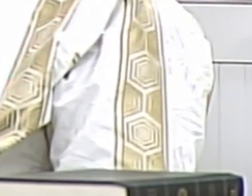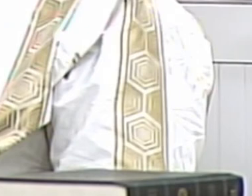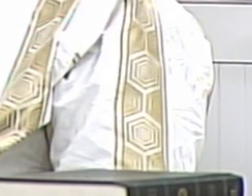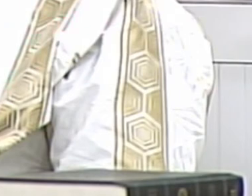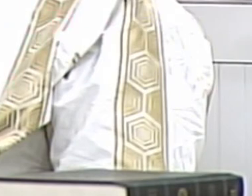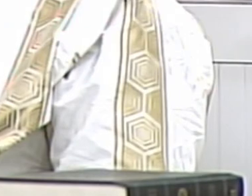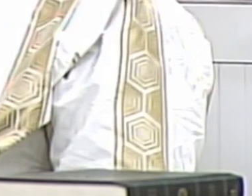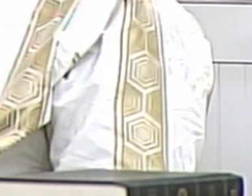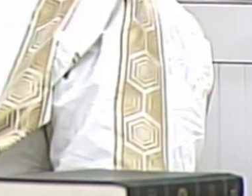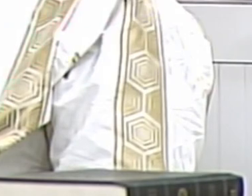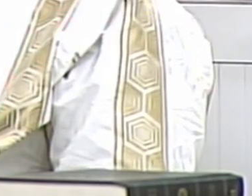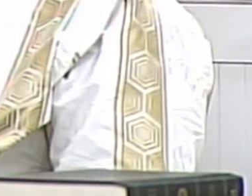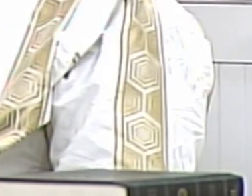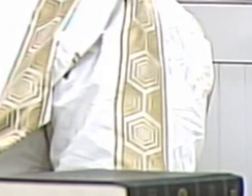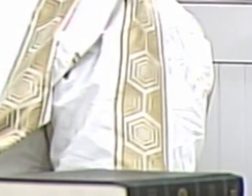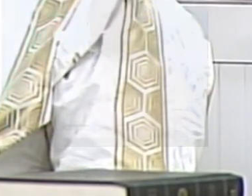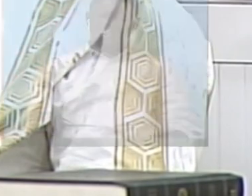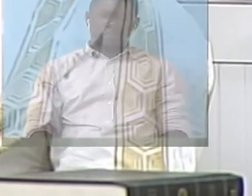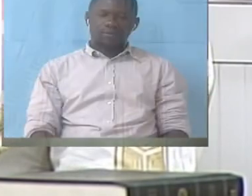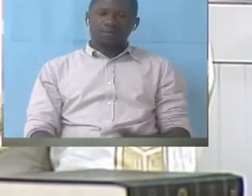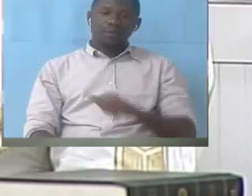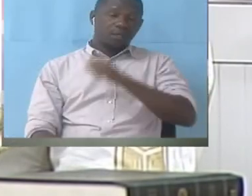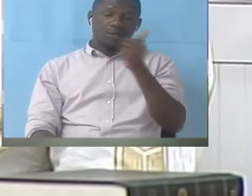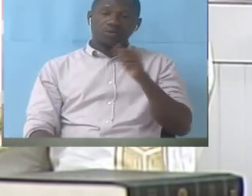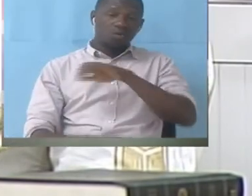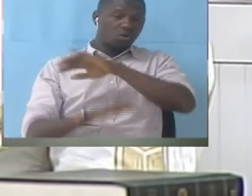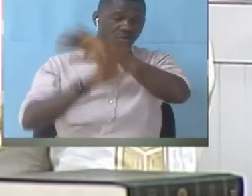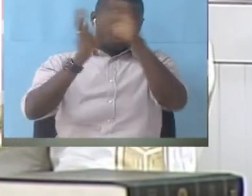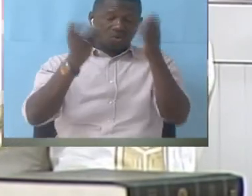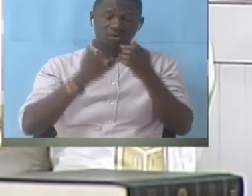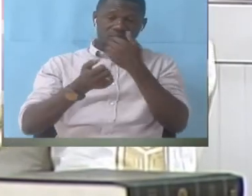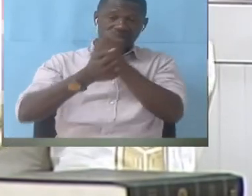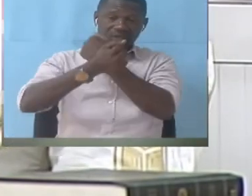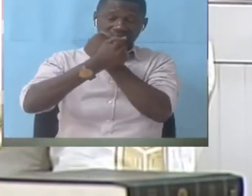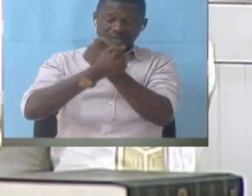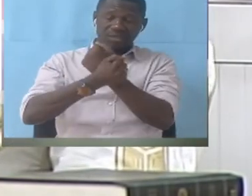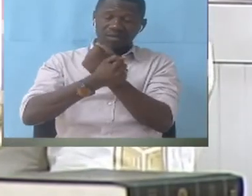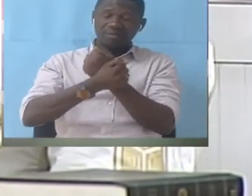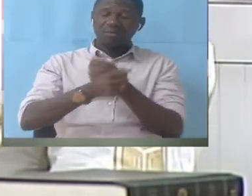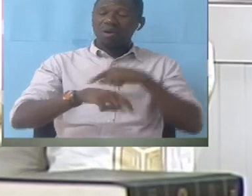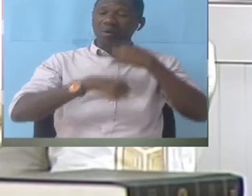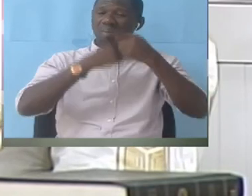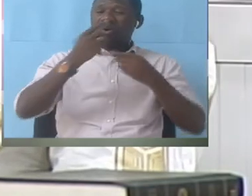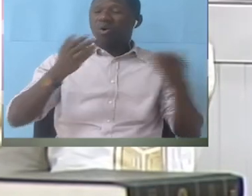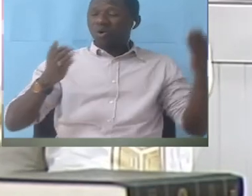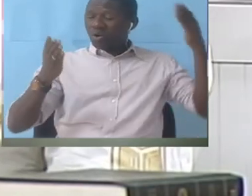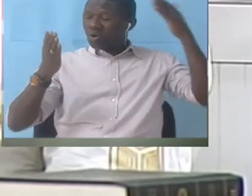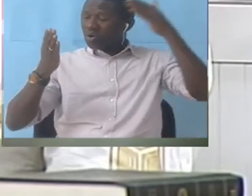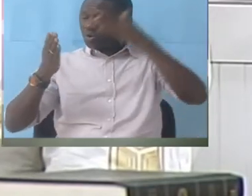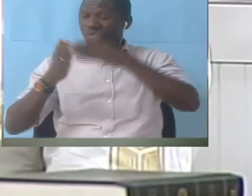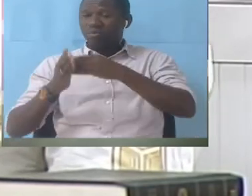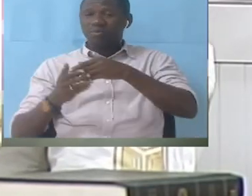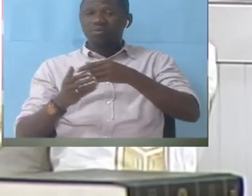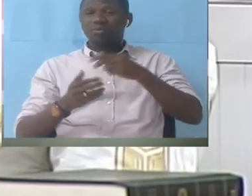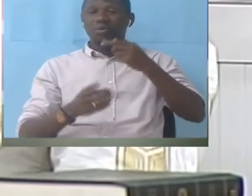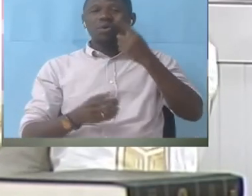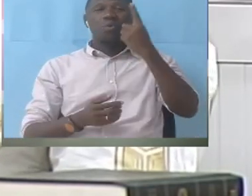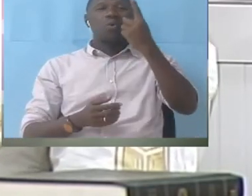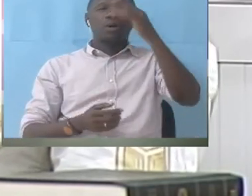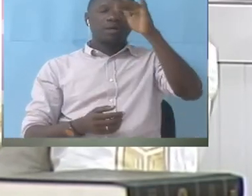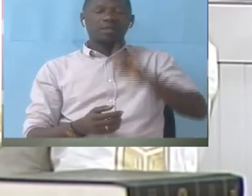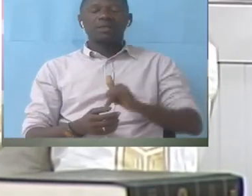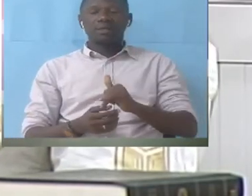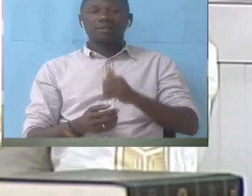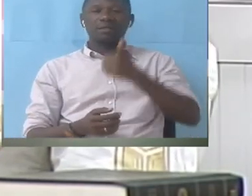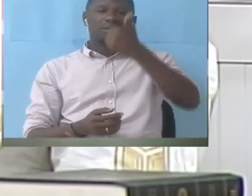And you were all detained for almost the 18 months you mentioned earlier. Ñom yeen ñepp ñu ngi len bayi won ci kasso bi